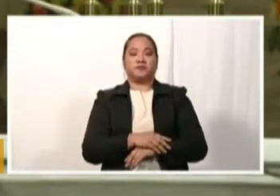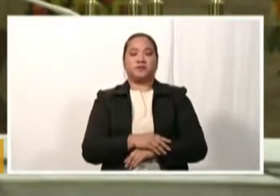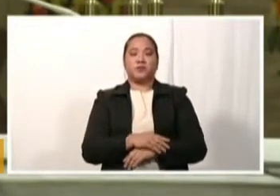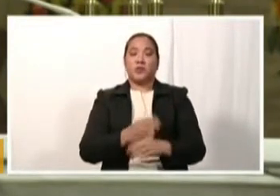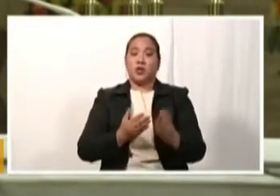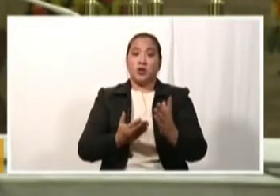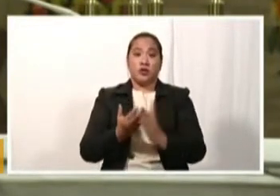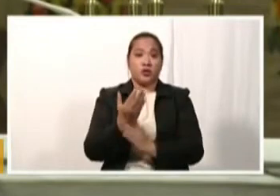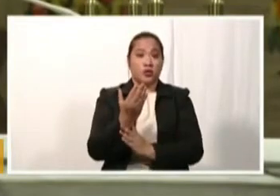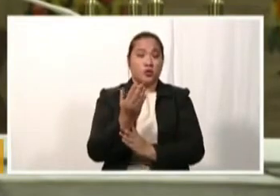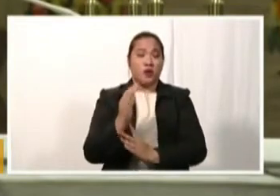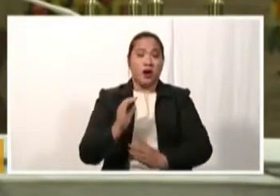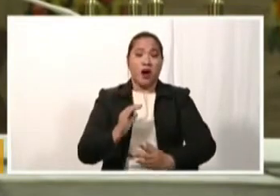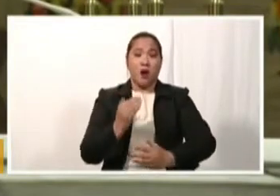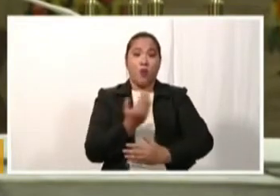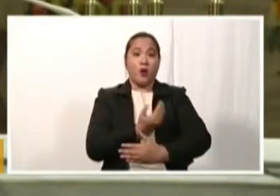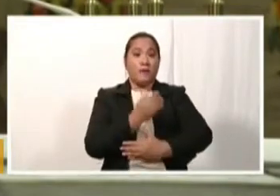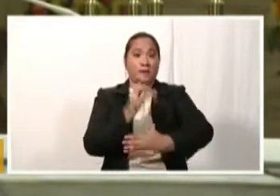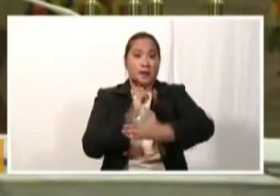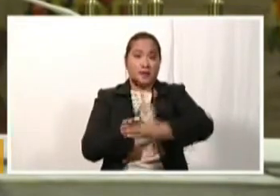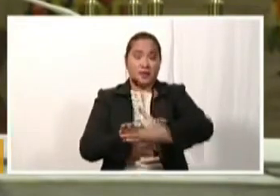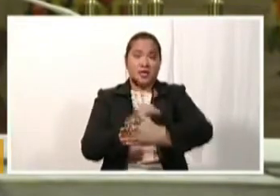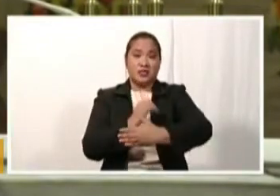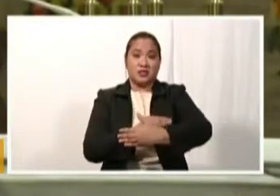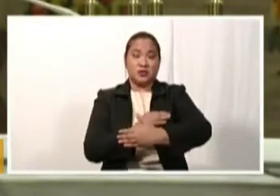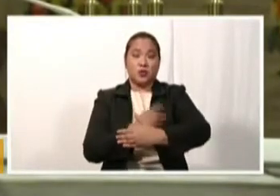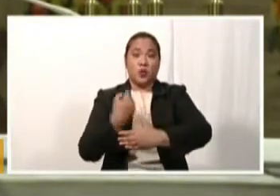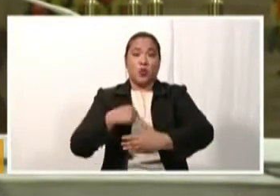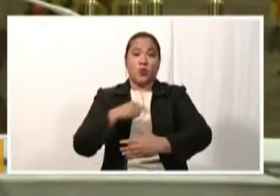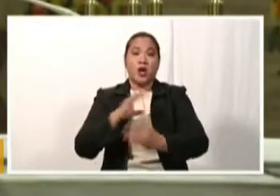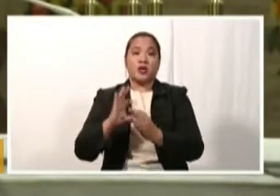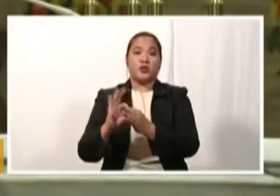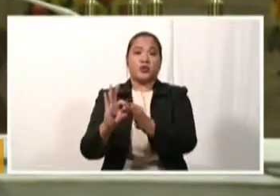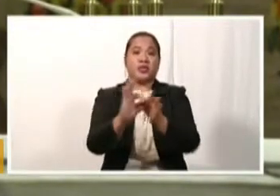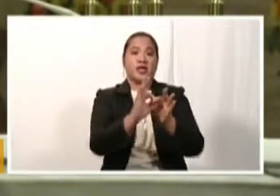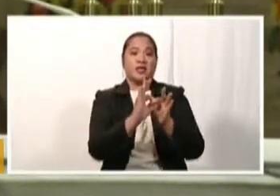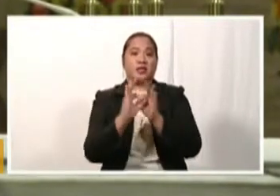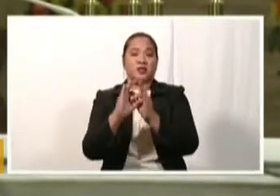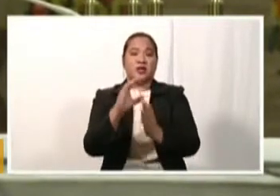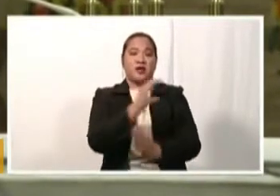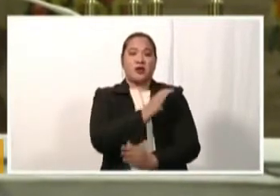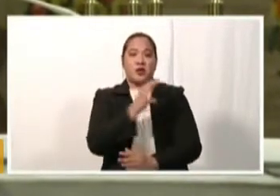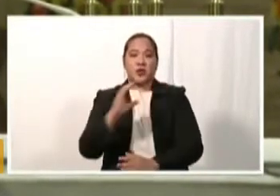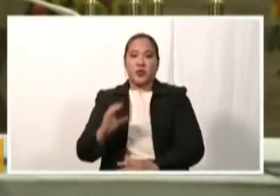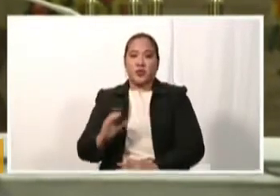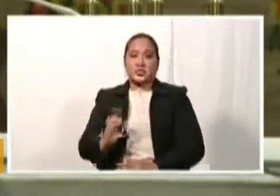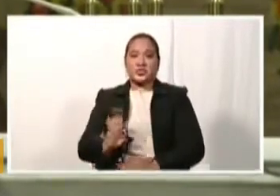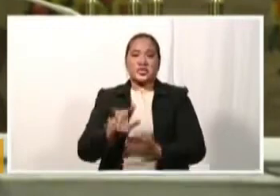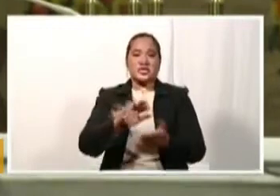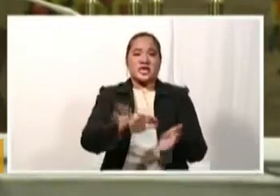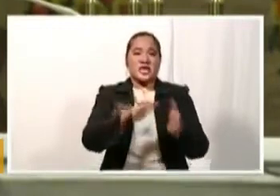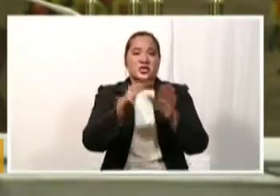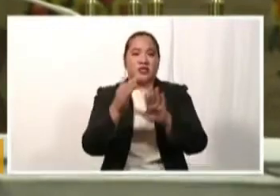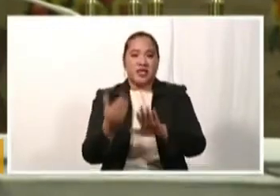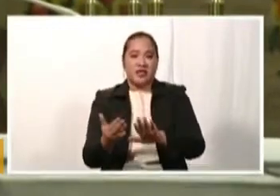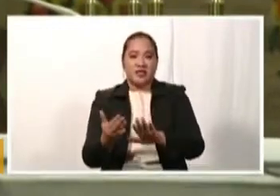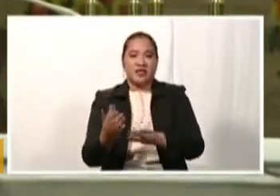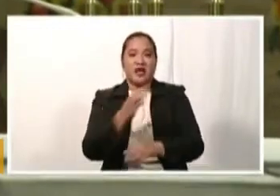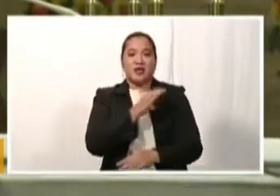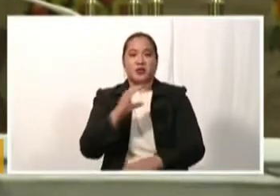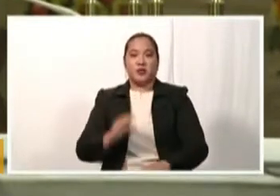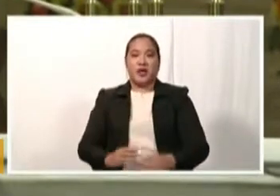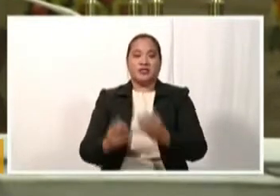Through our baptism, we are united with Christ in his death and